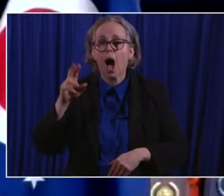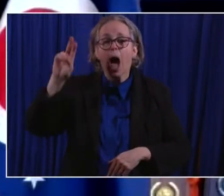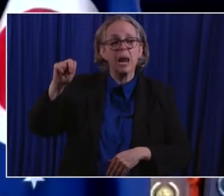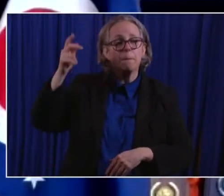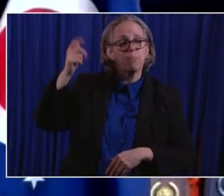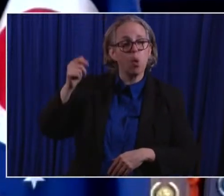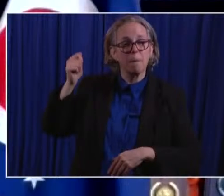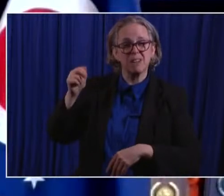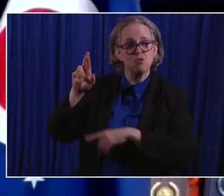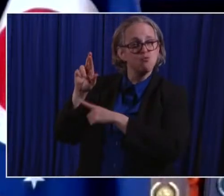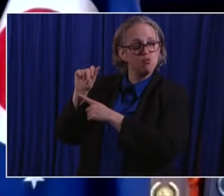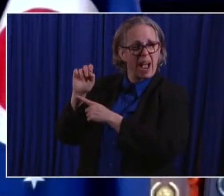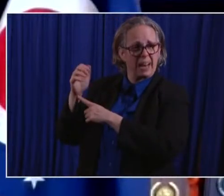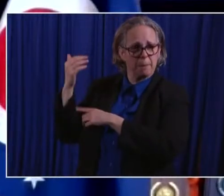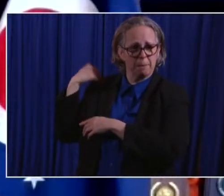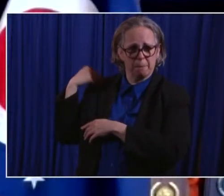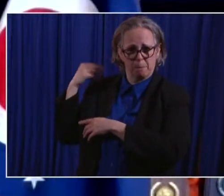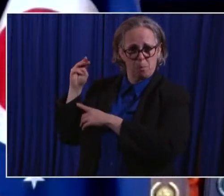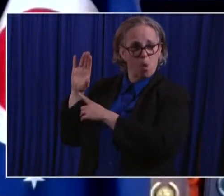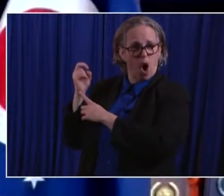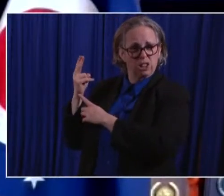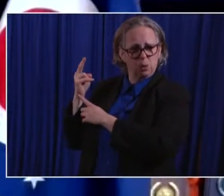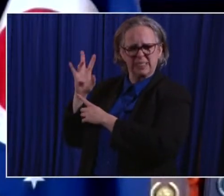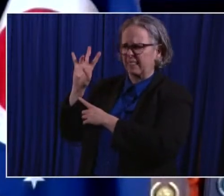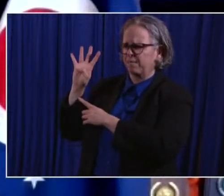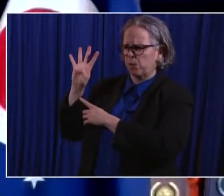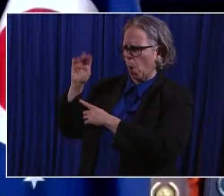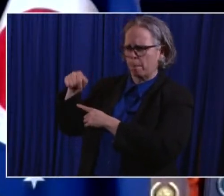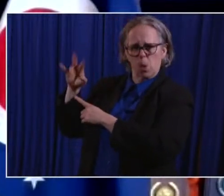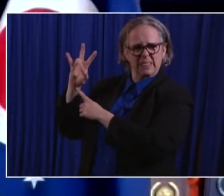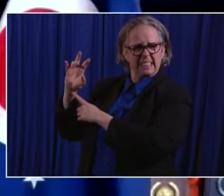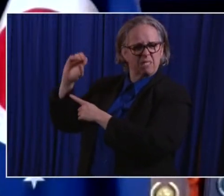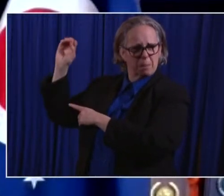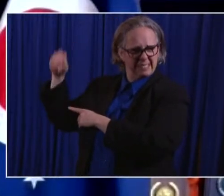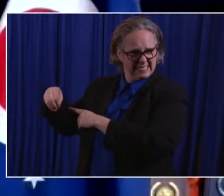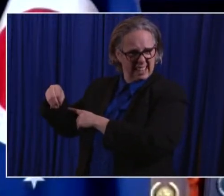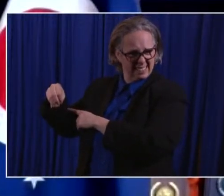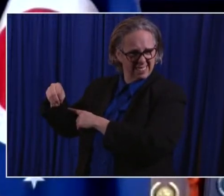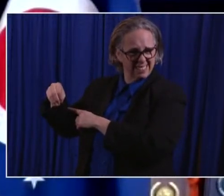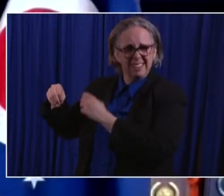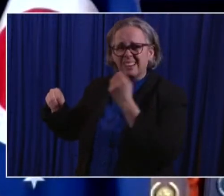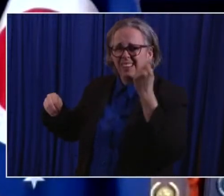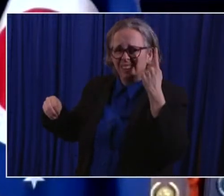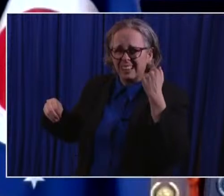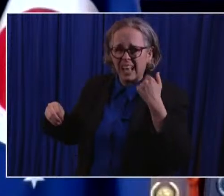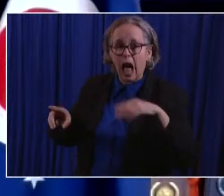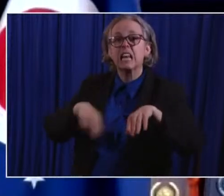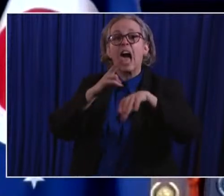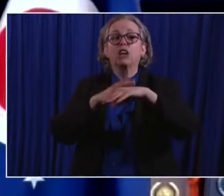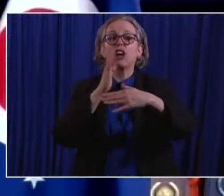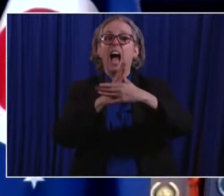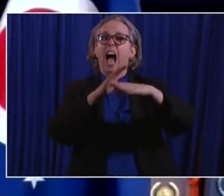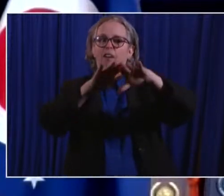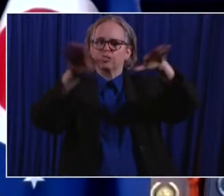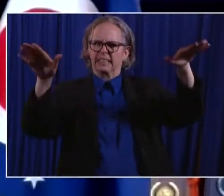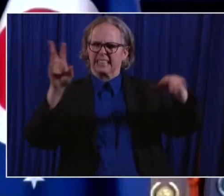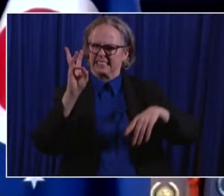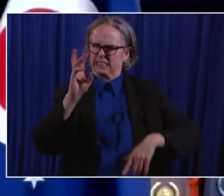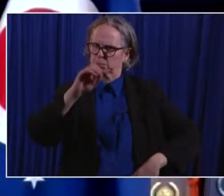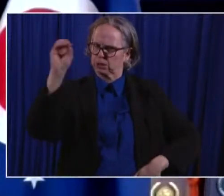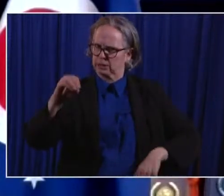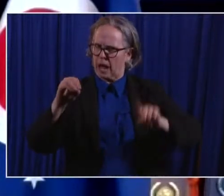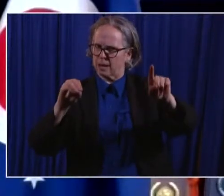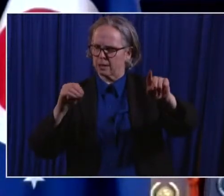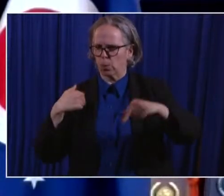4.7%. That is below the 6% national average. And employers, I hear from them every